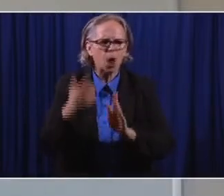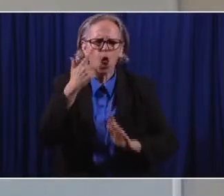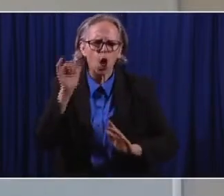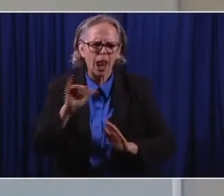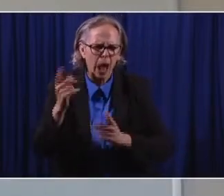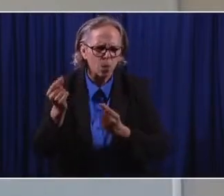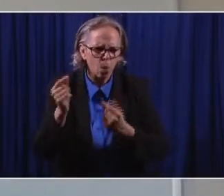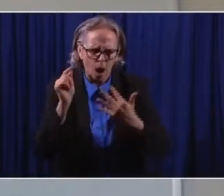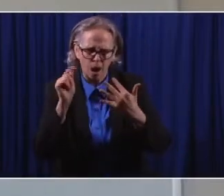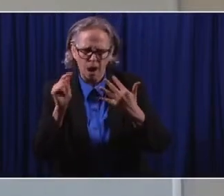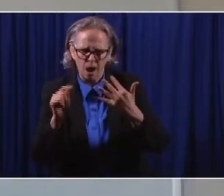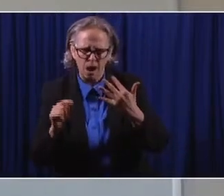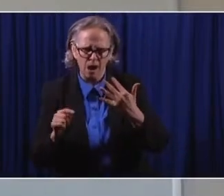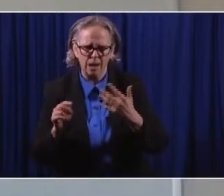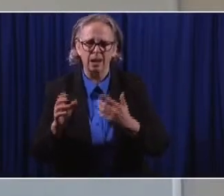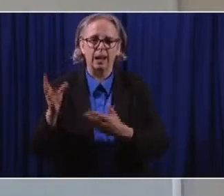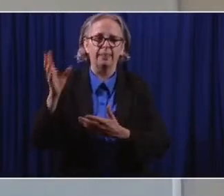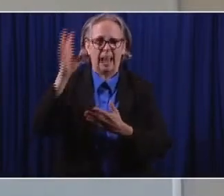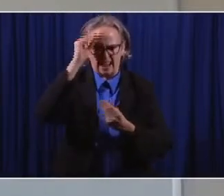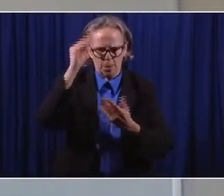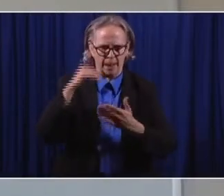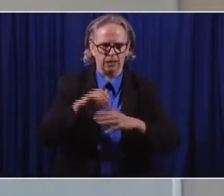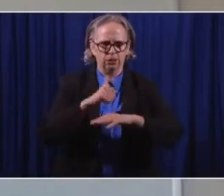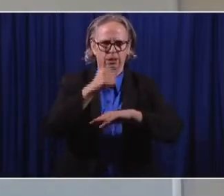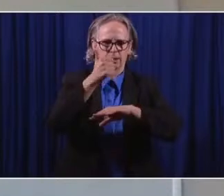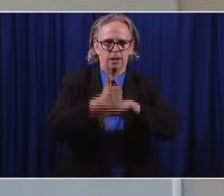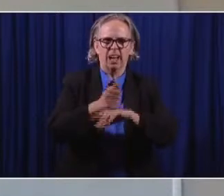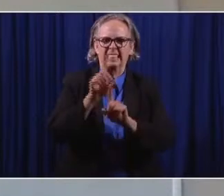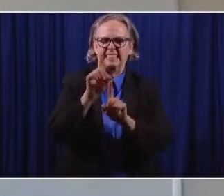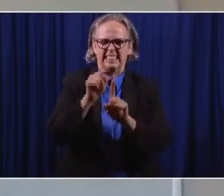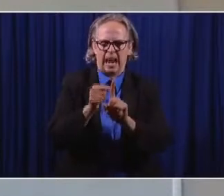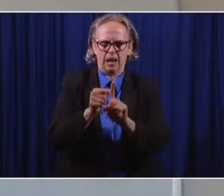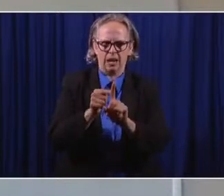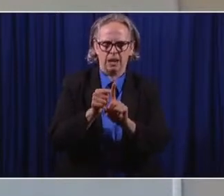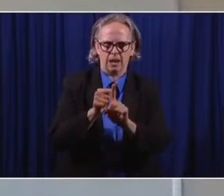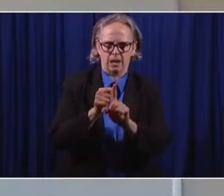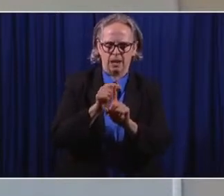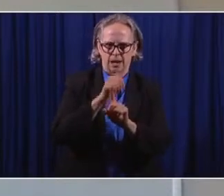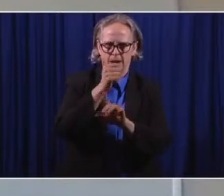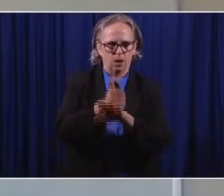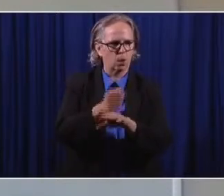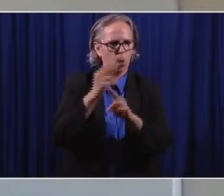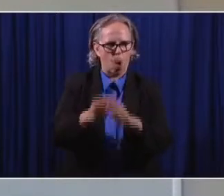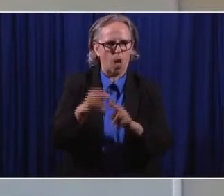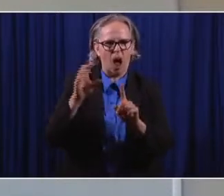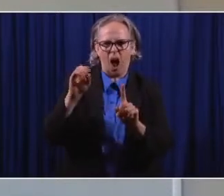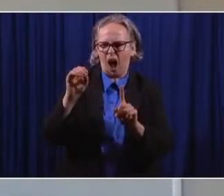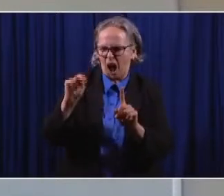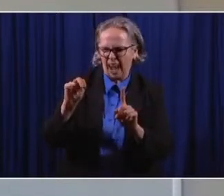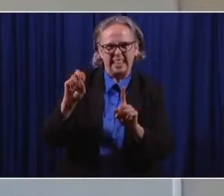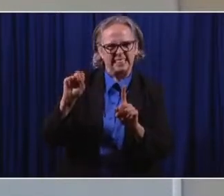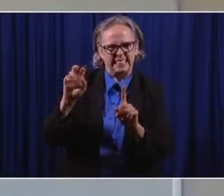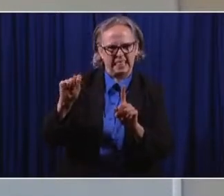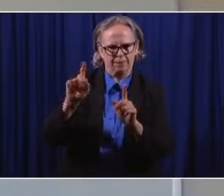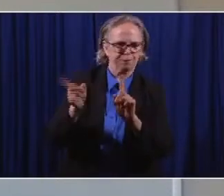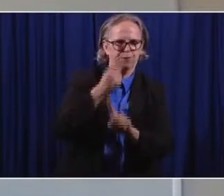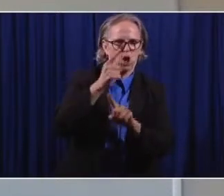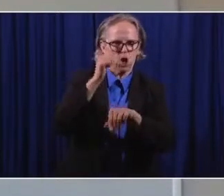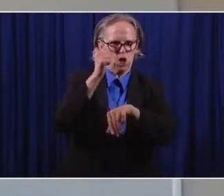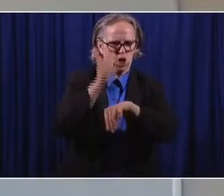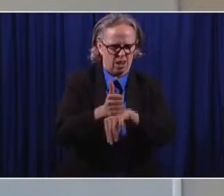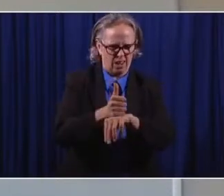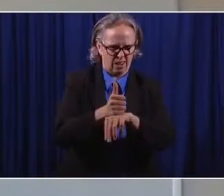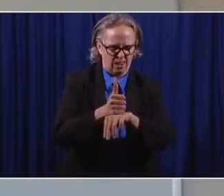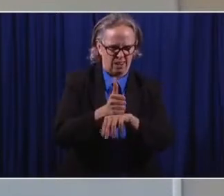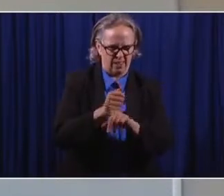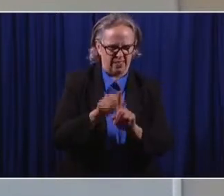symptom onset, we can establish that infectious period. And once we have that time frame, we reiterate to them. So, okay, so